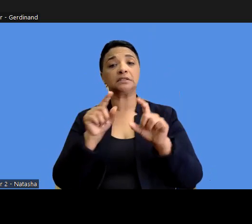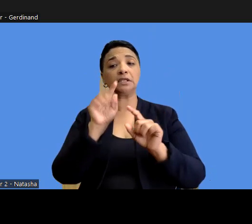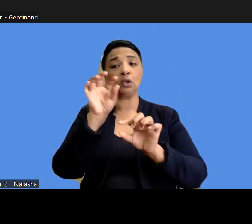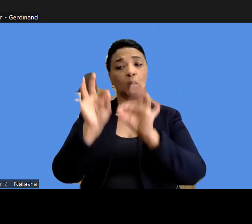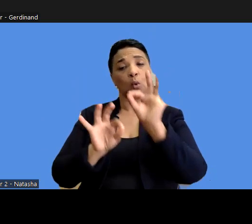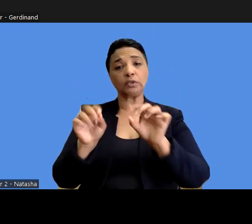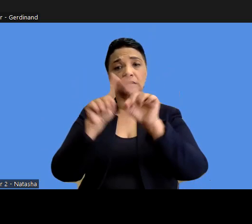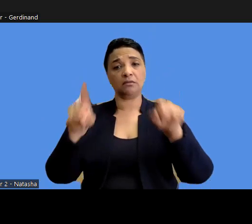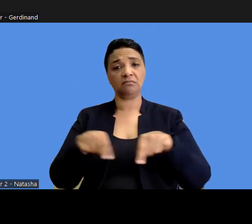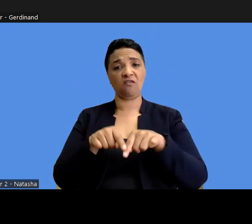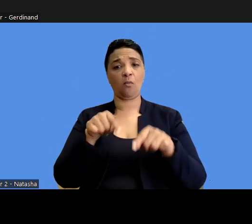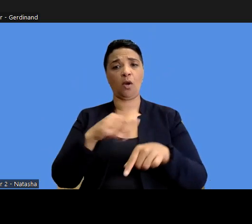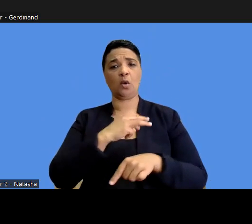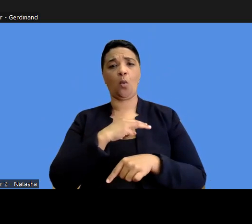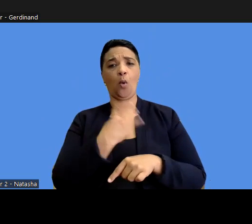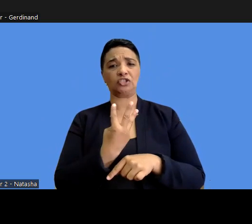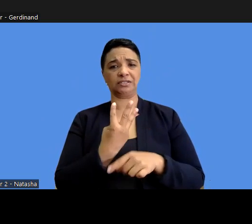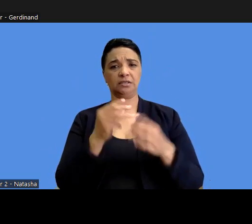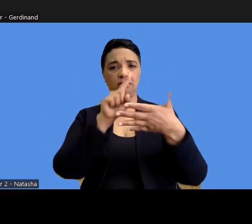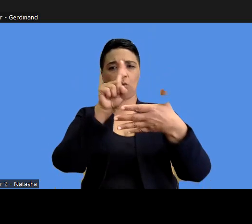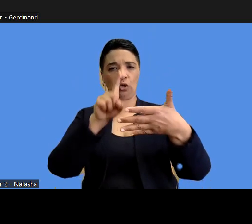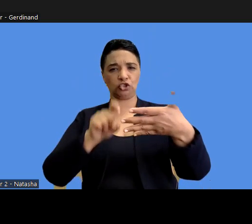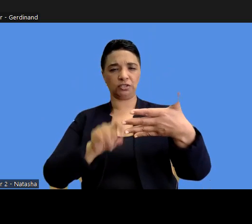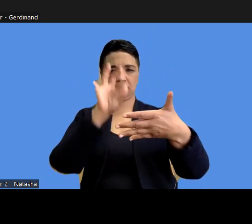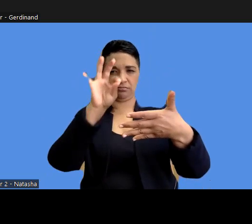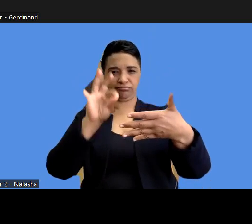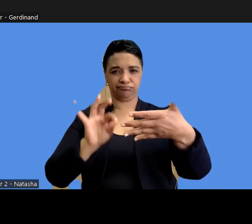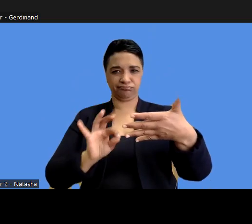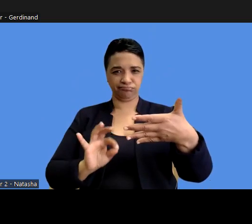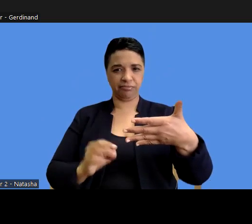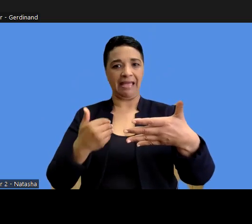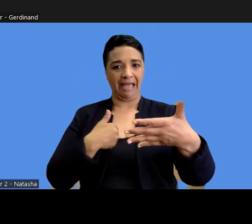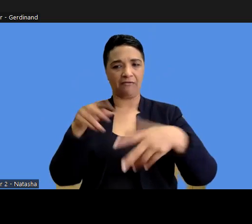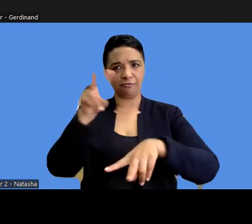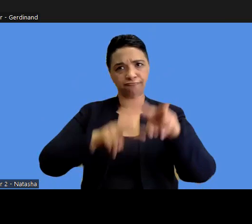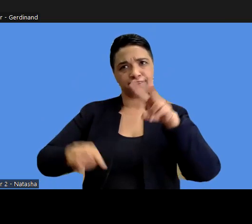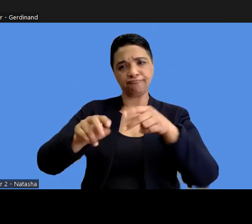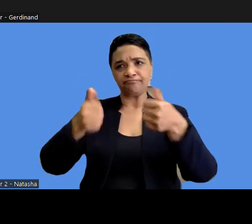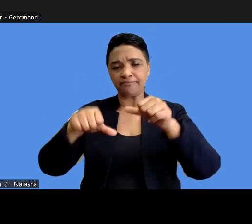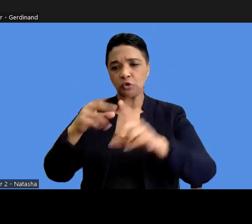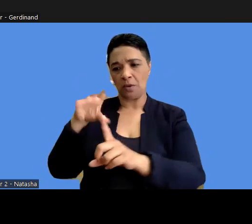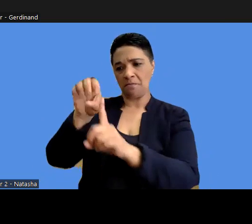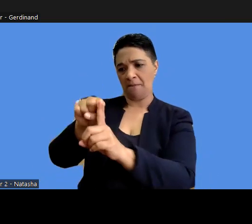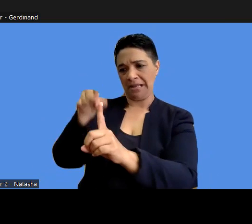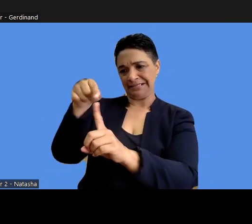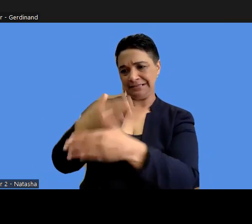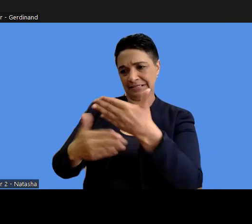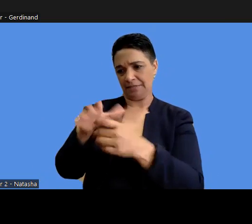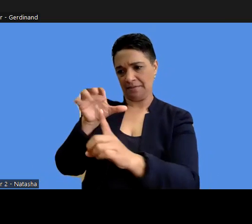and enablers of often omitted. This lead to a